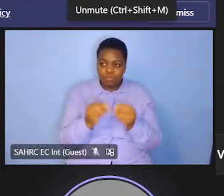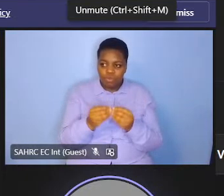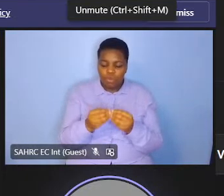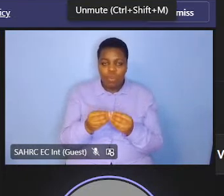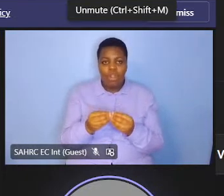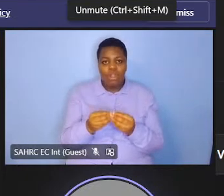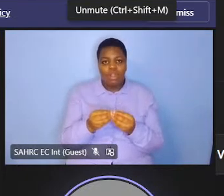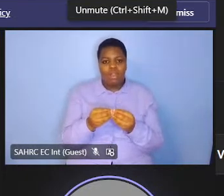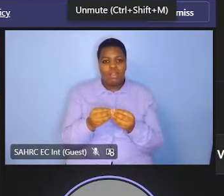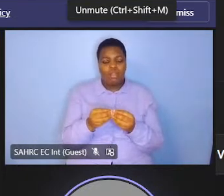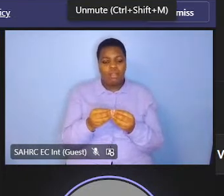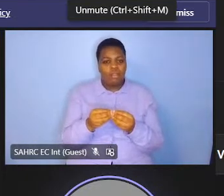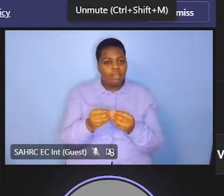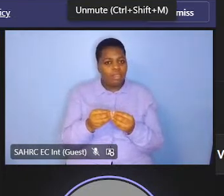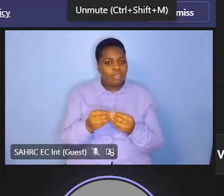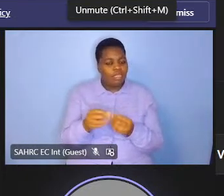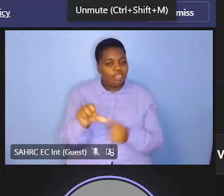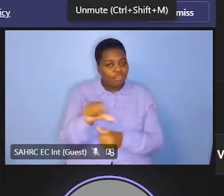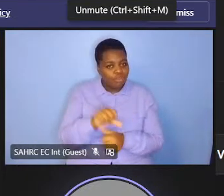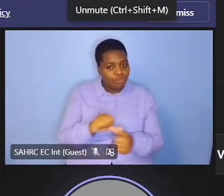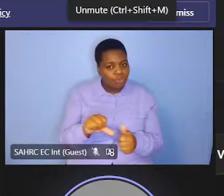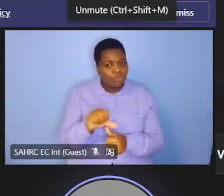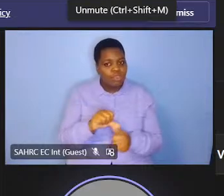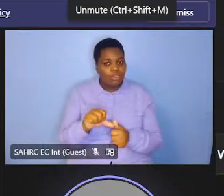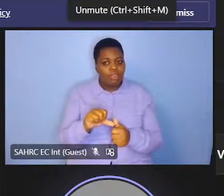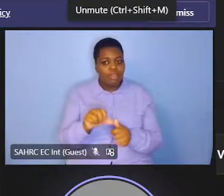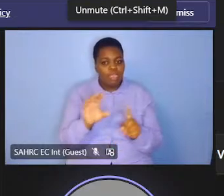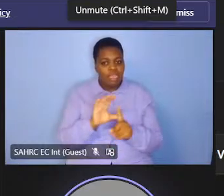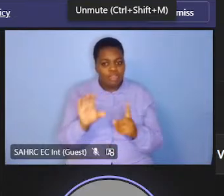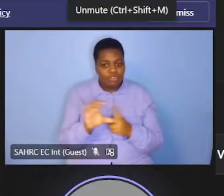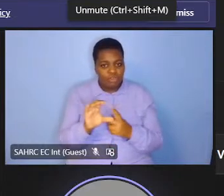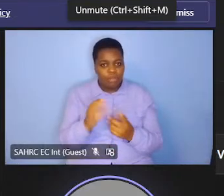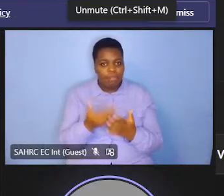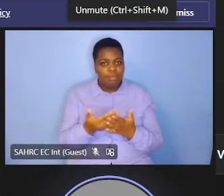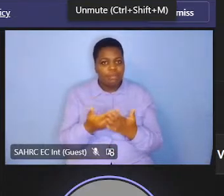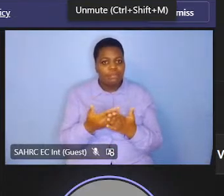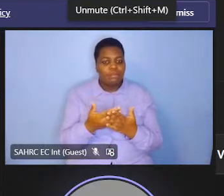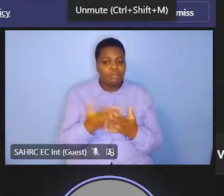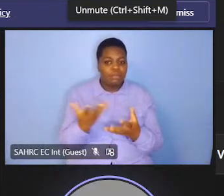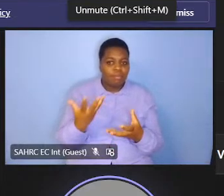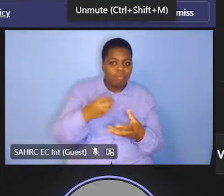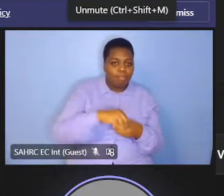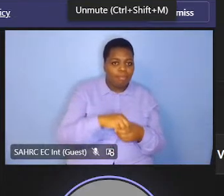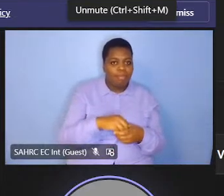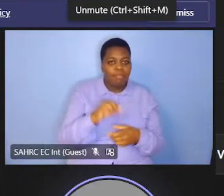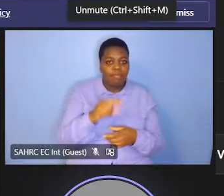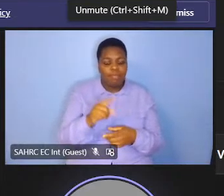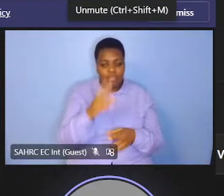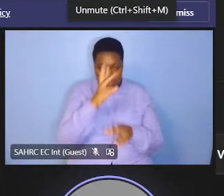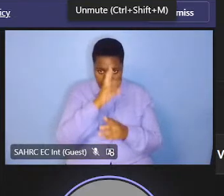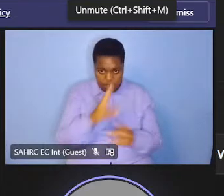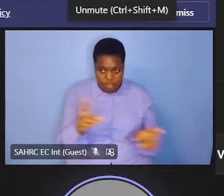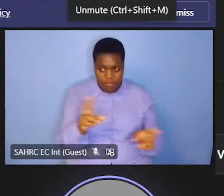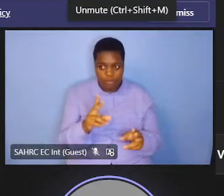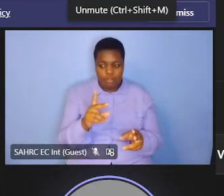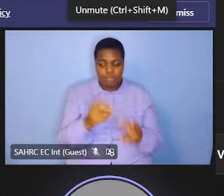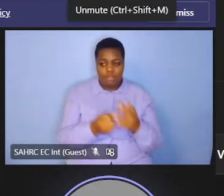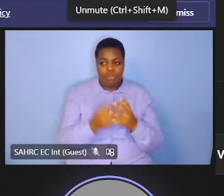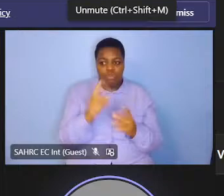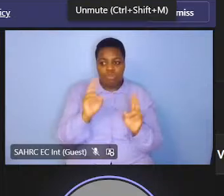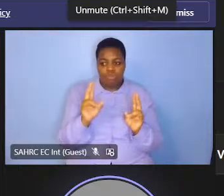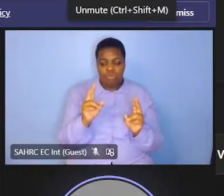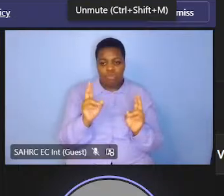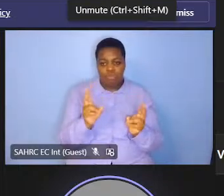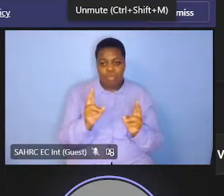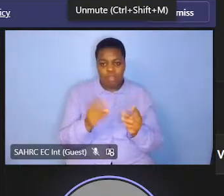and cultural practices affecting the welfare, dignity, normal growth, and the